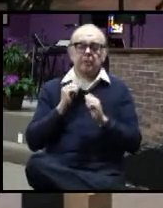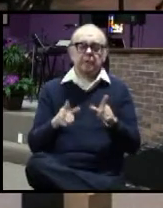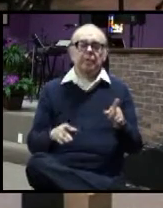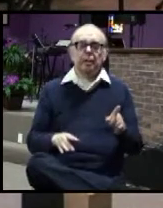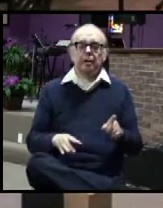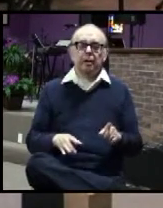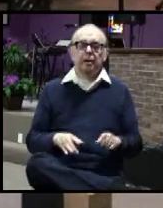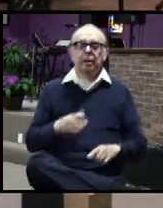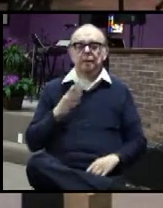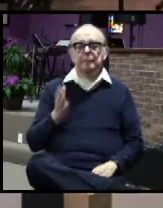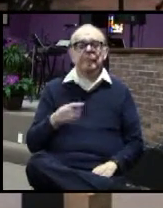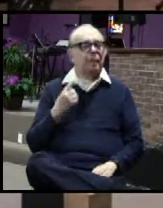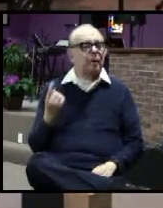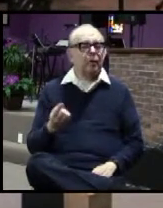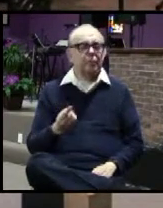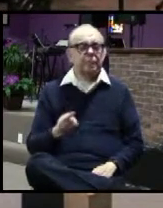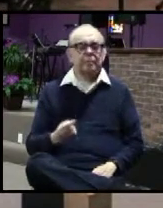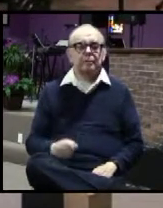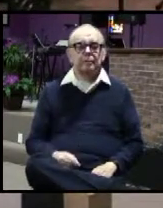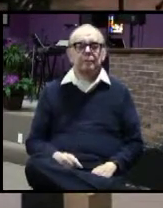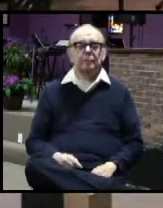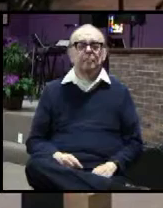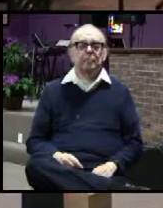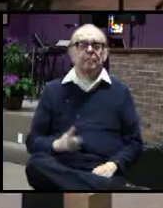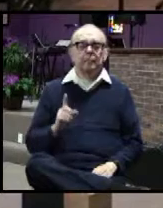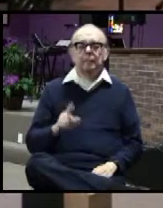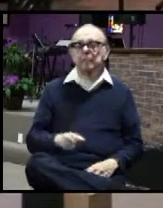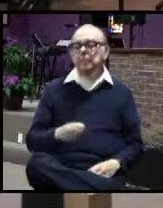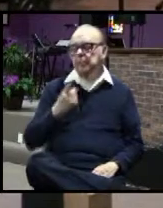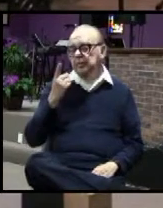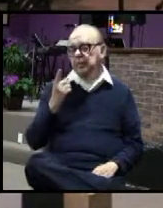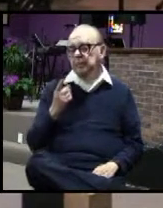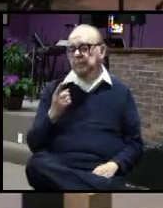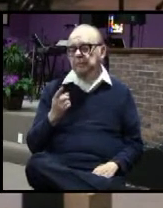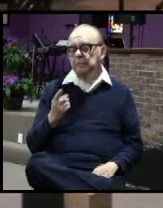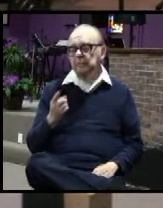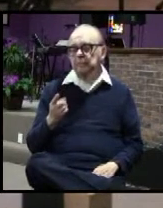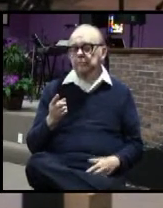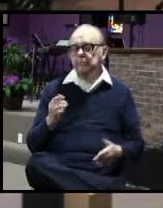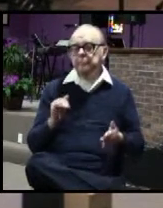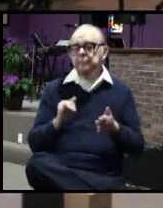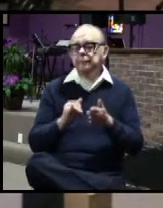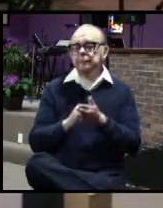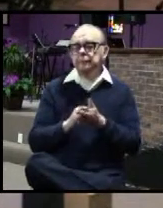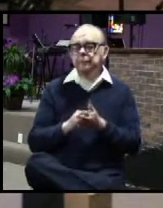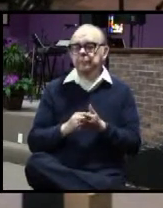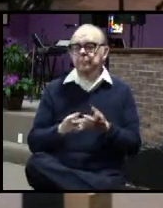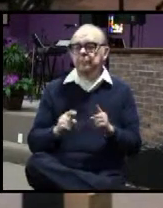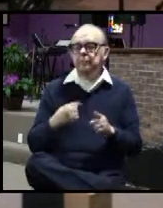there. Now, what we need to understand is that